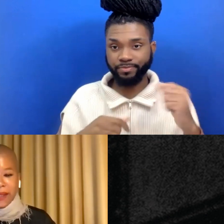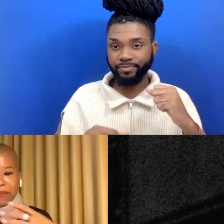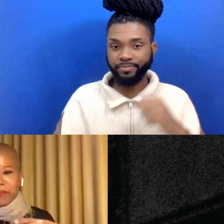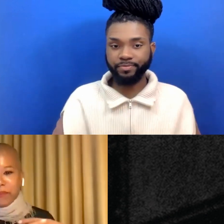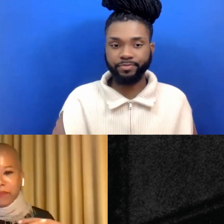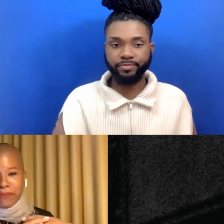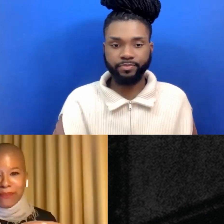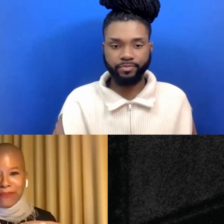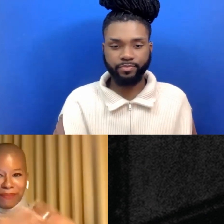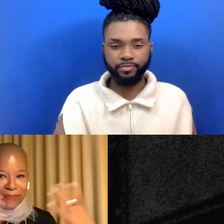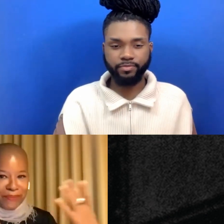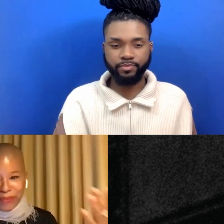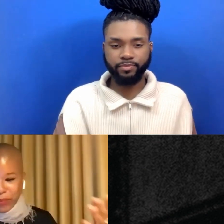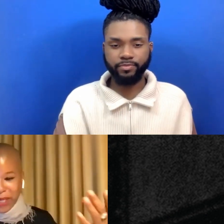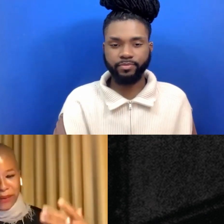I